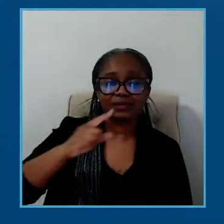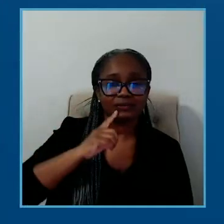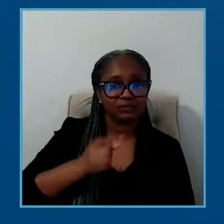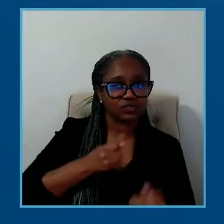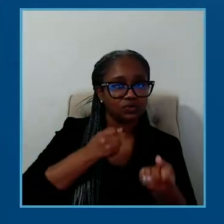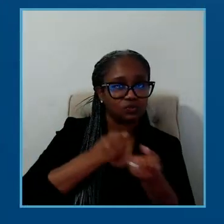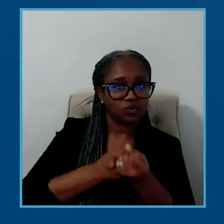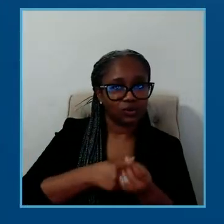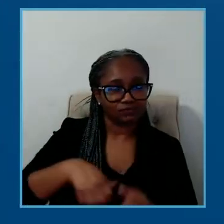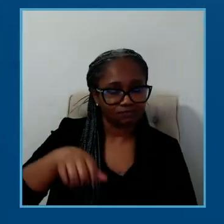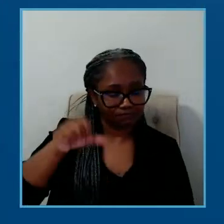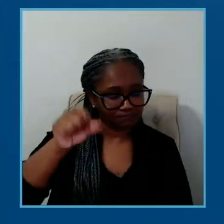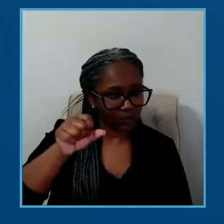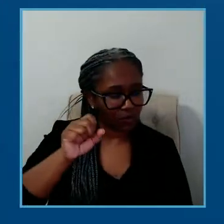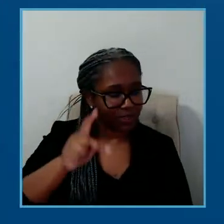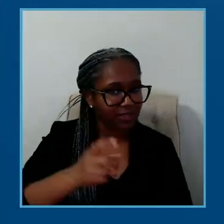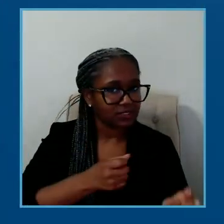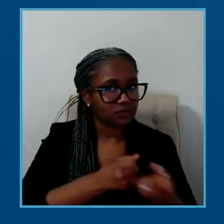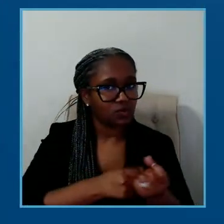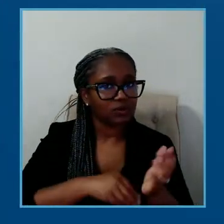for. Mr. Mallory?